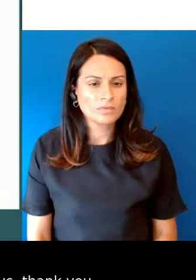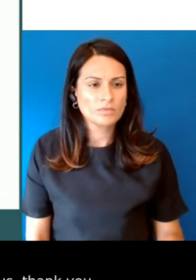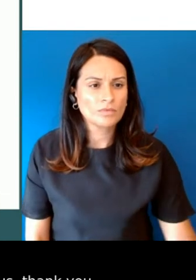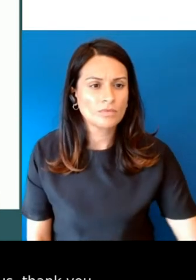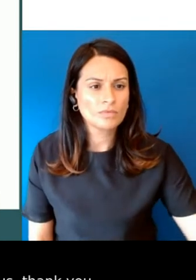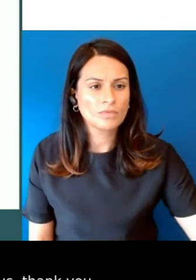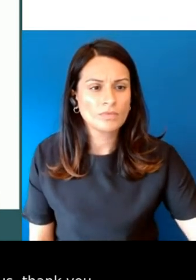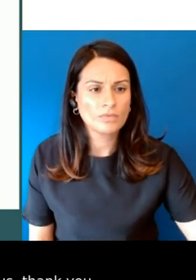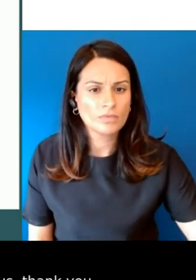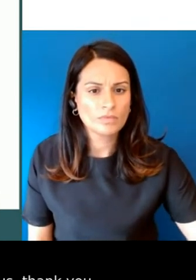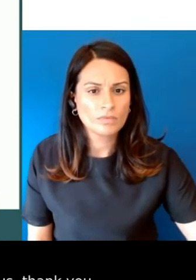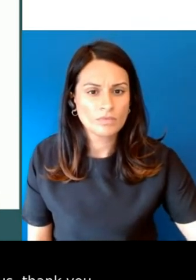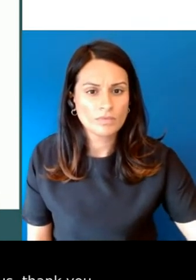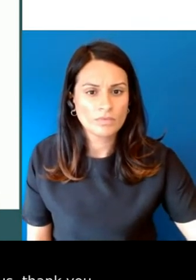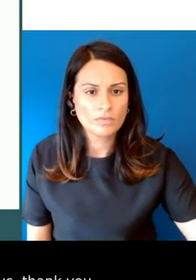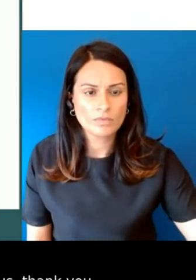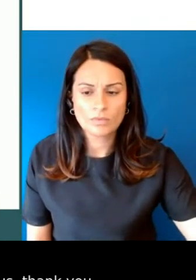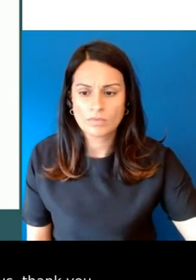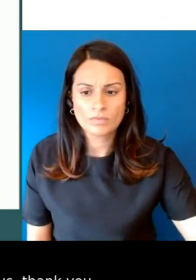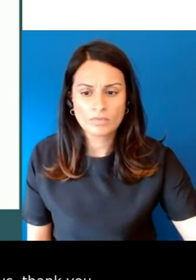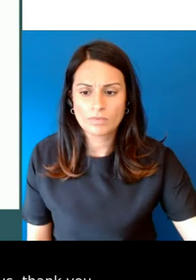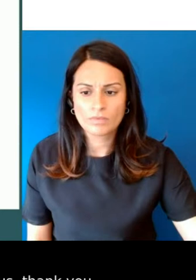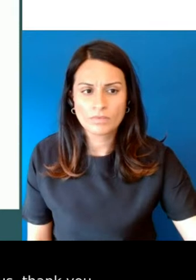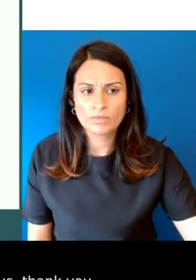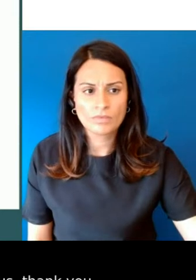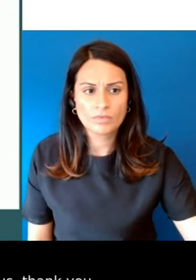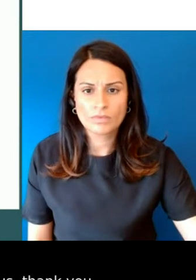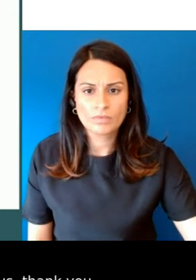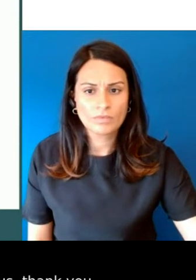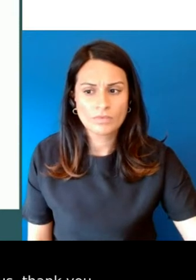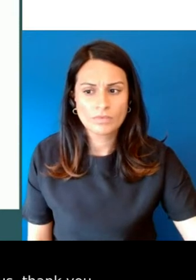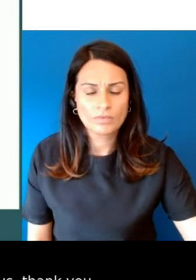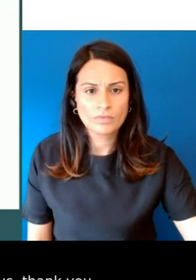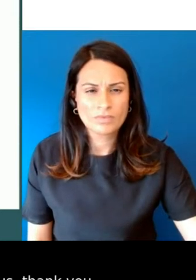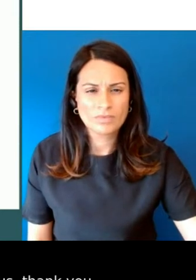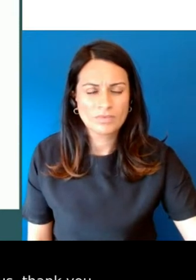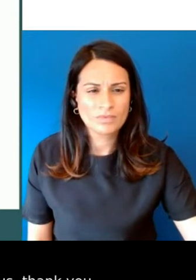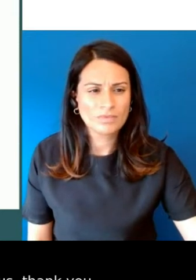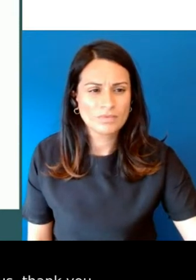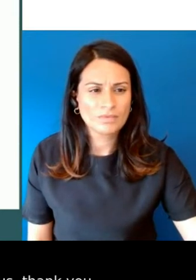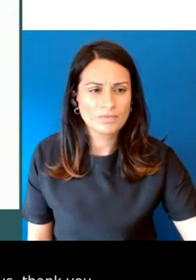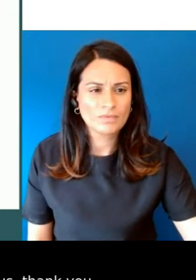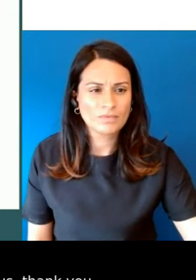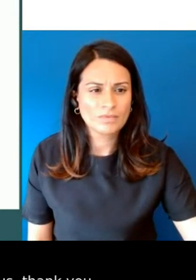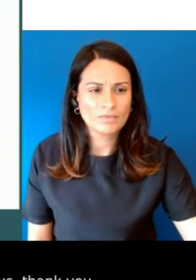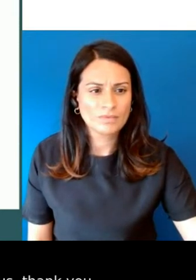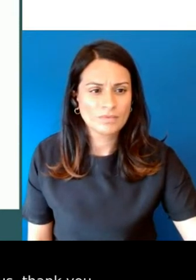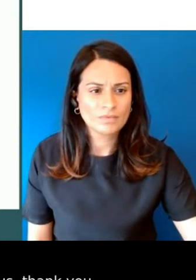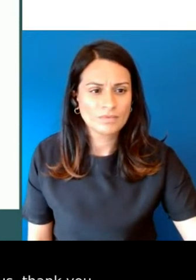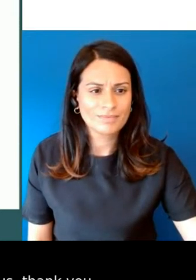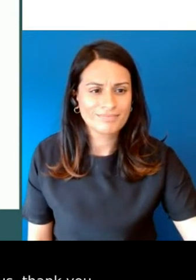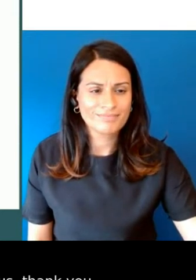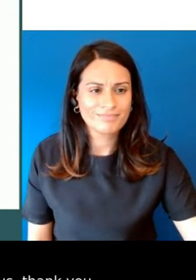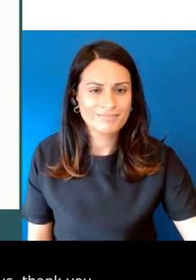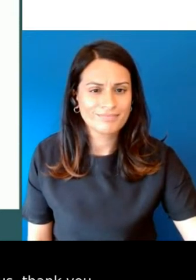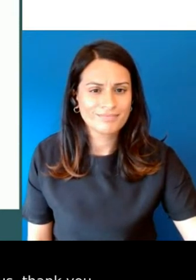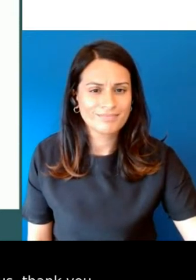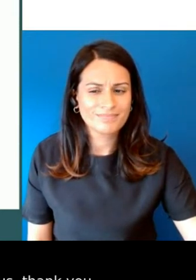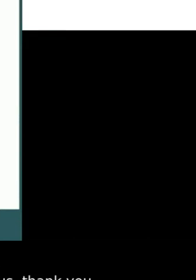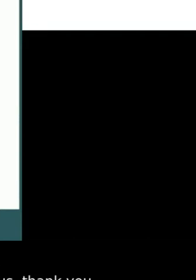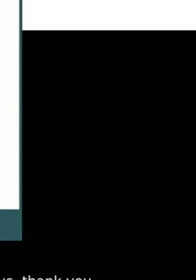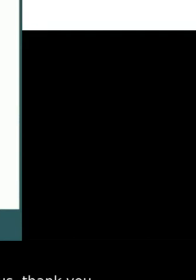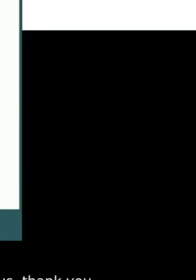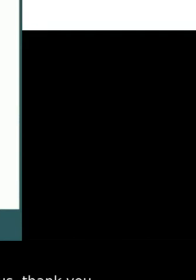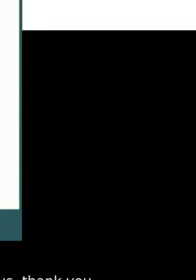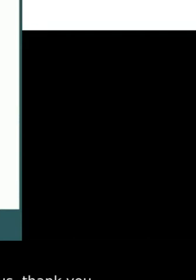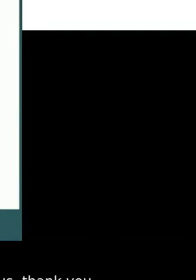so it's involved in the yaki consensus on definition of plexus and as you can see there was little consensus so it was